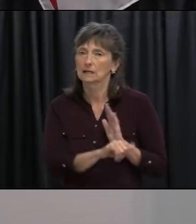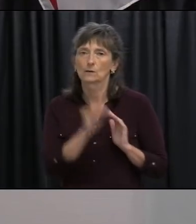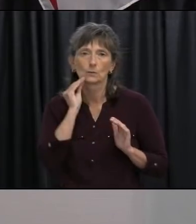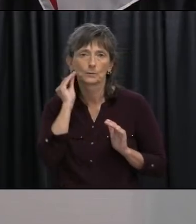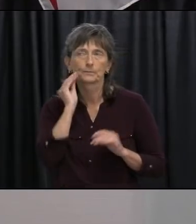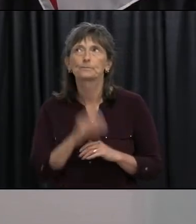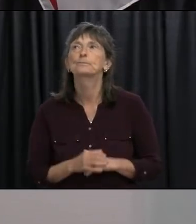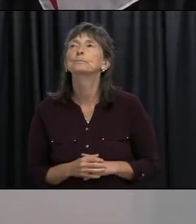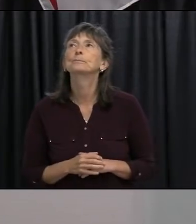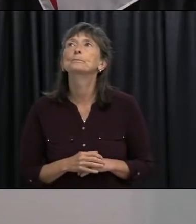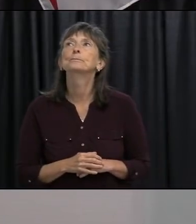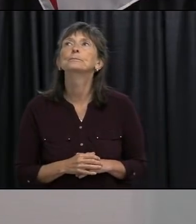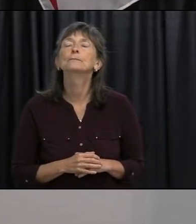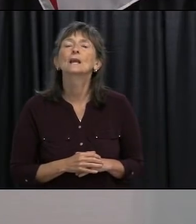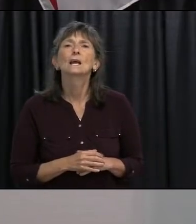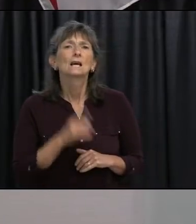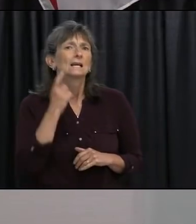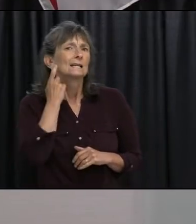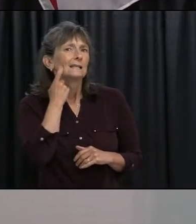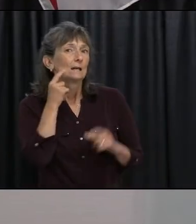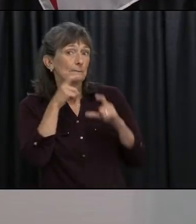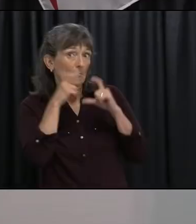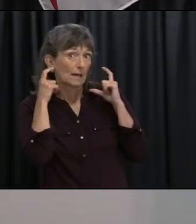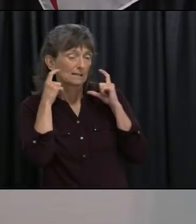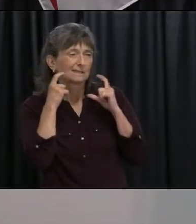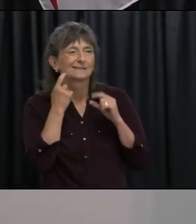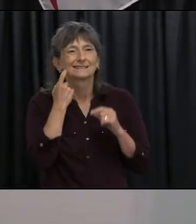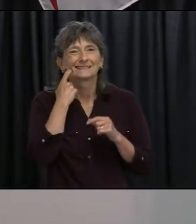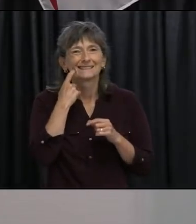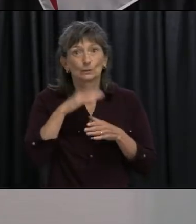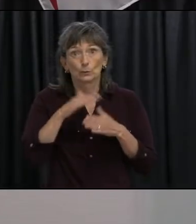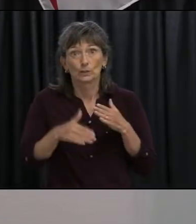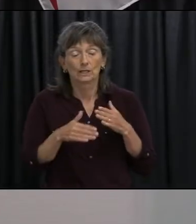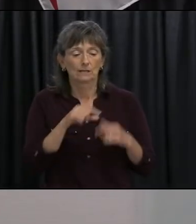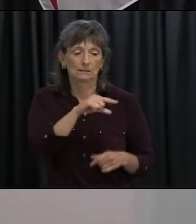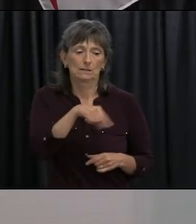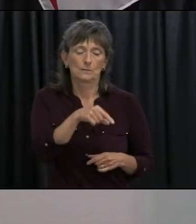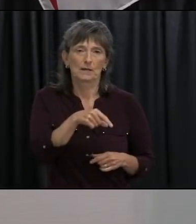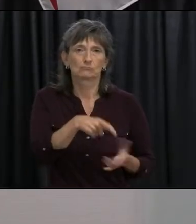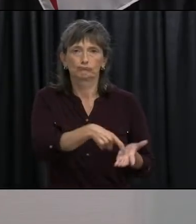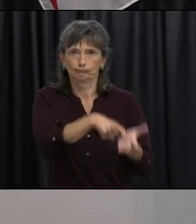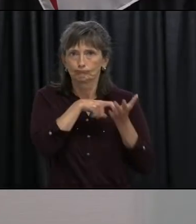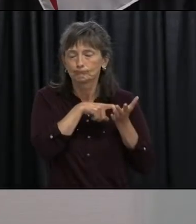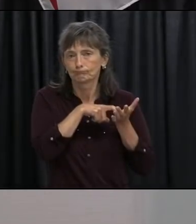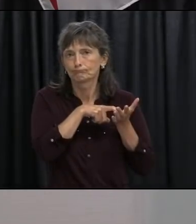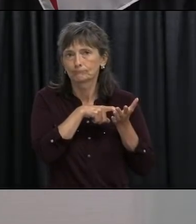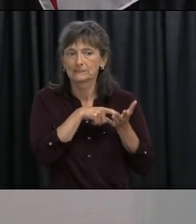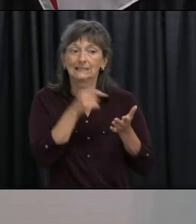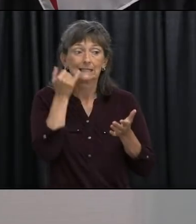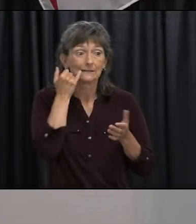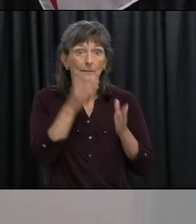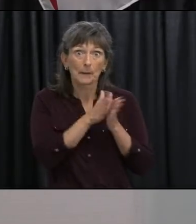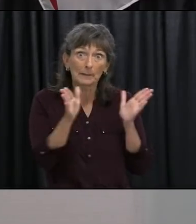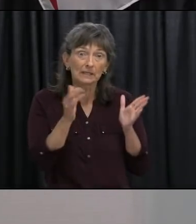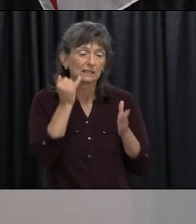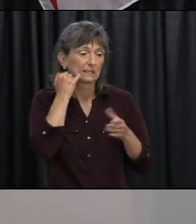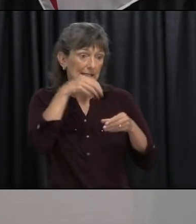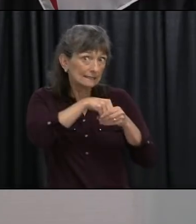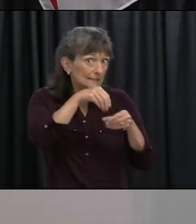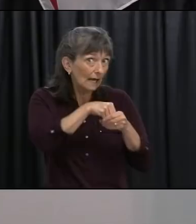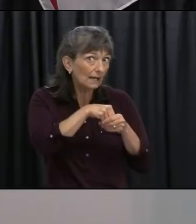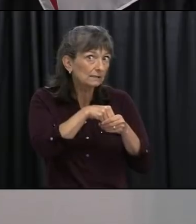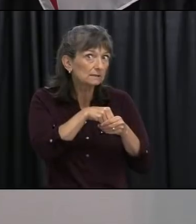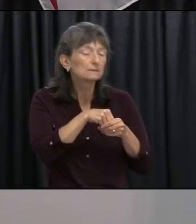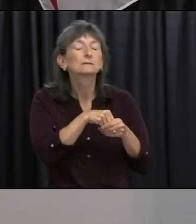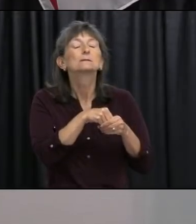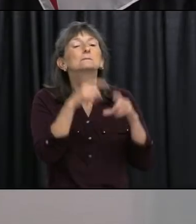masks and mask wearing, starting this weekend, Quebec, for example, is making face masks mandatory for public indoor spaces. What about Newfoundland and Labrador?